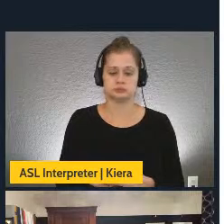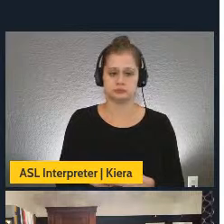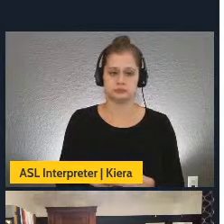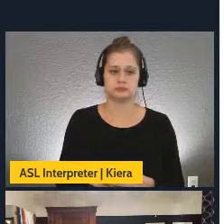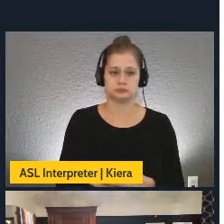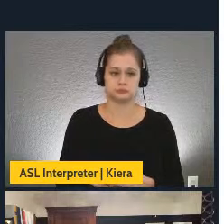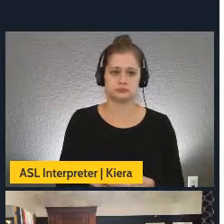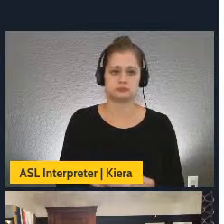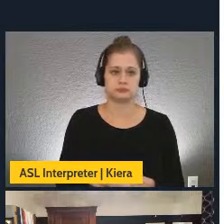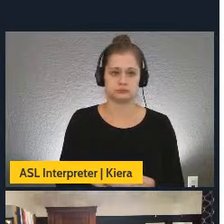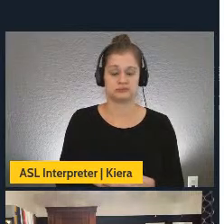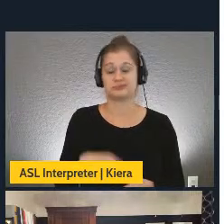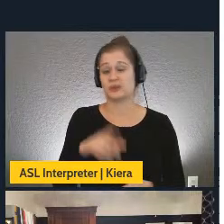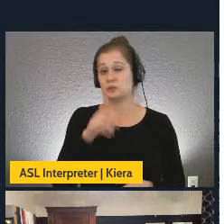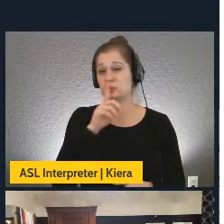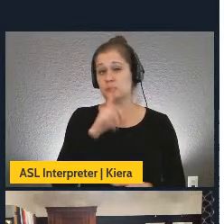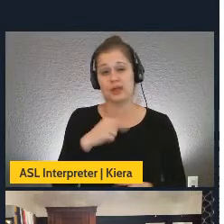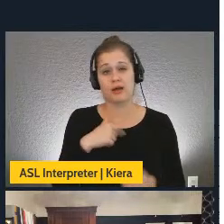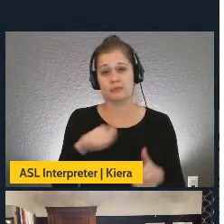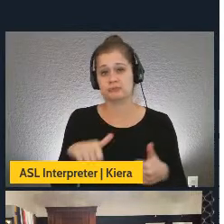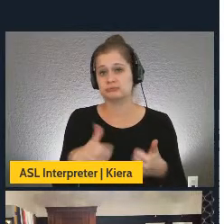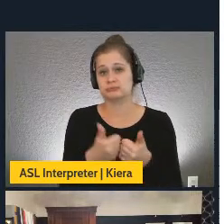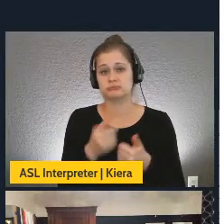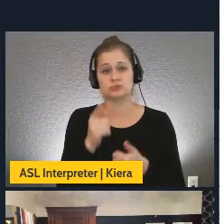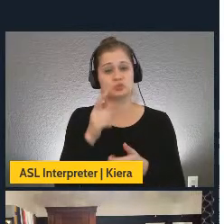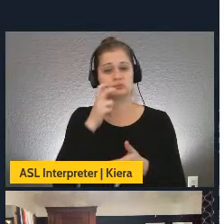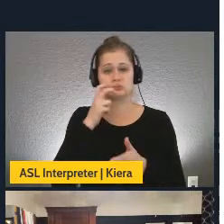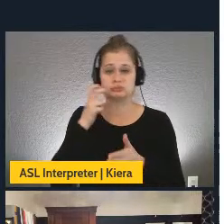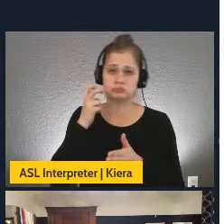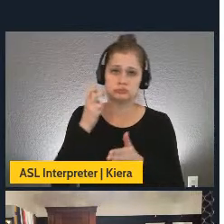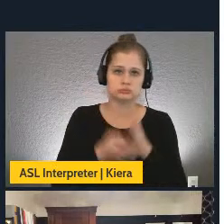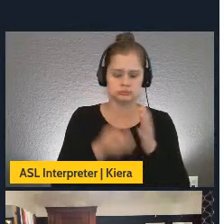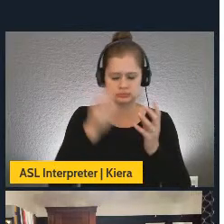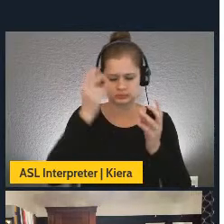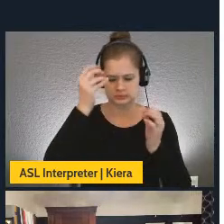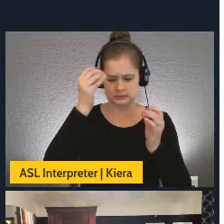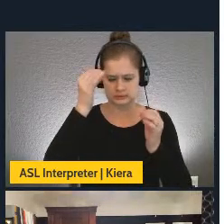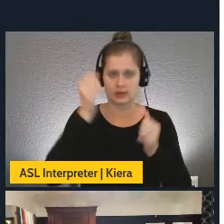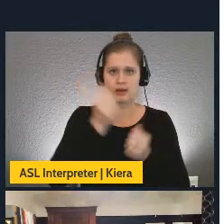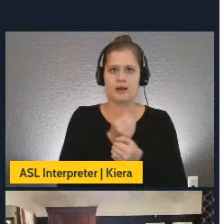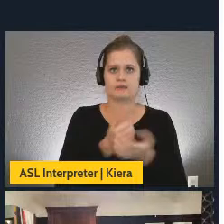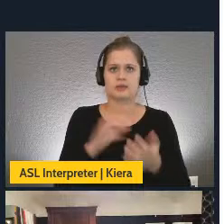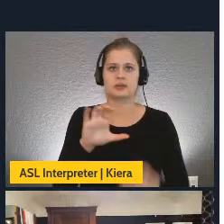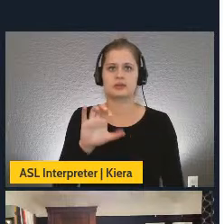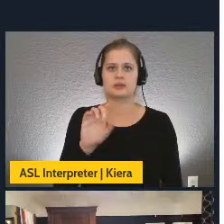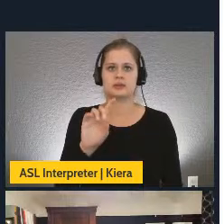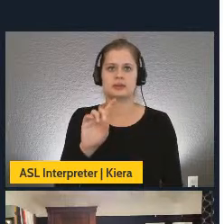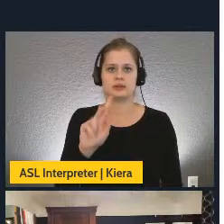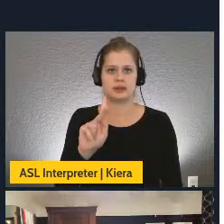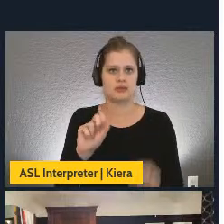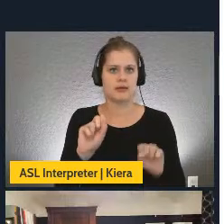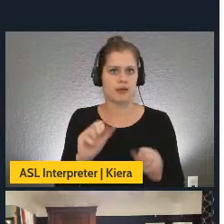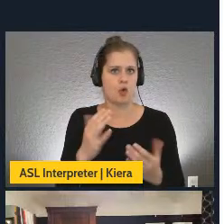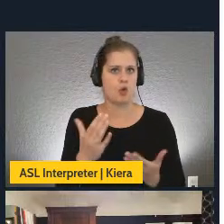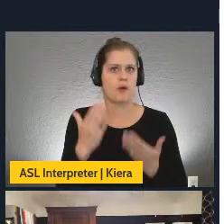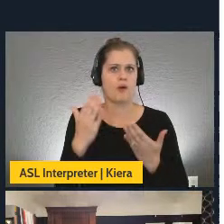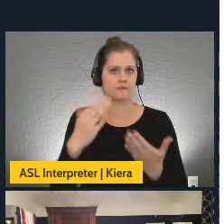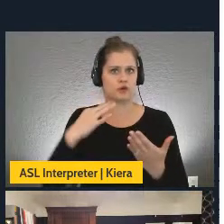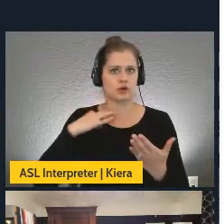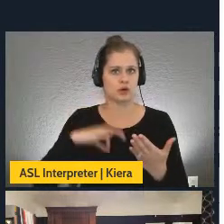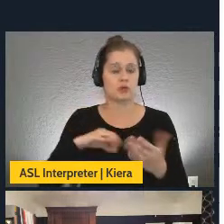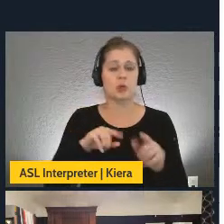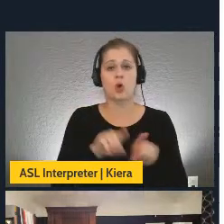I would really challenge you to dive deep and consider all that CDK has to offer and things that you can make on your